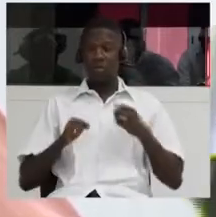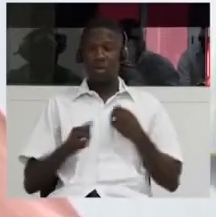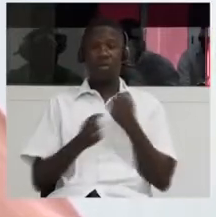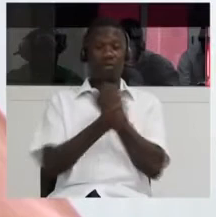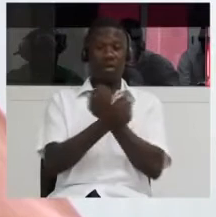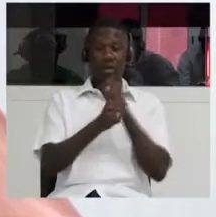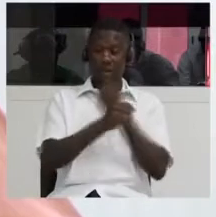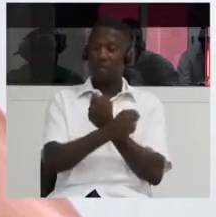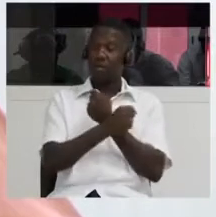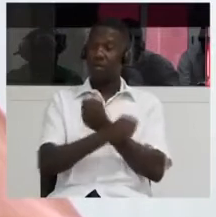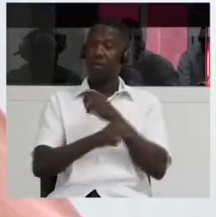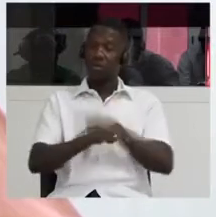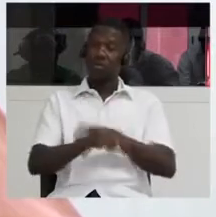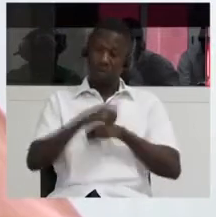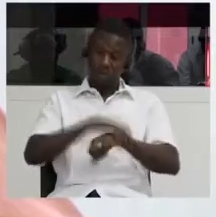have. So